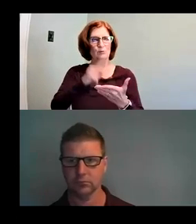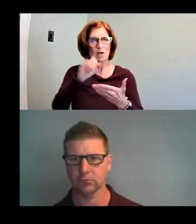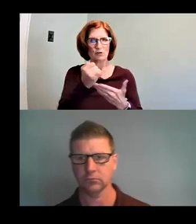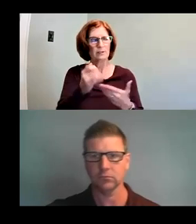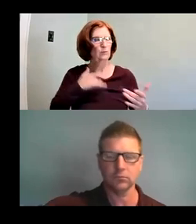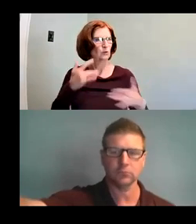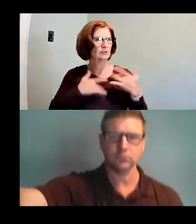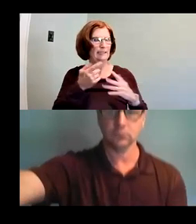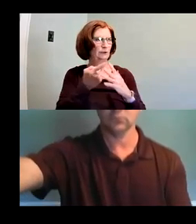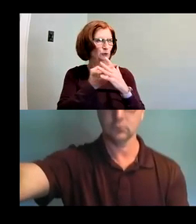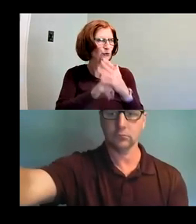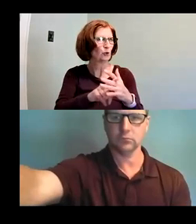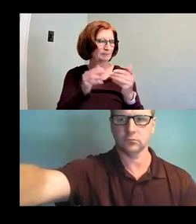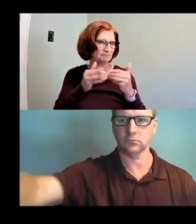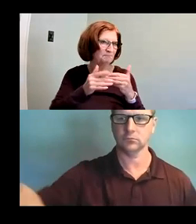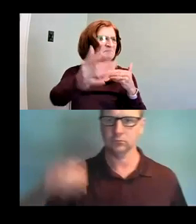forward.